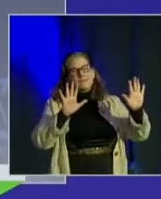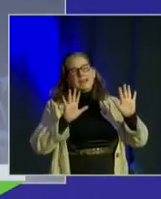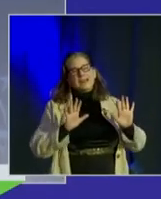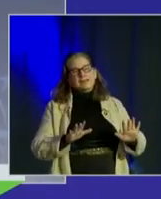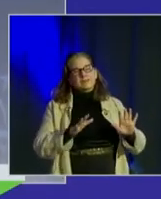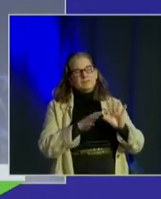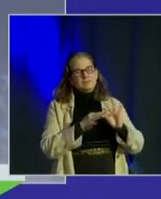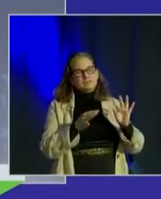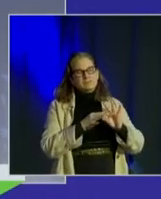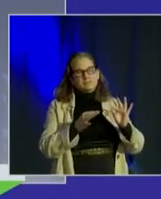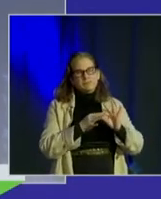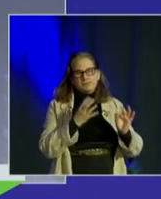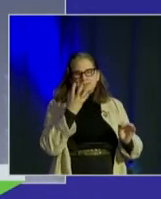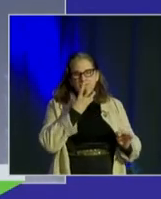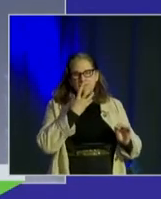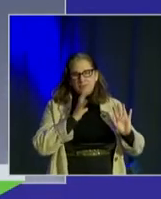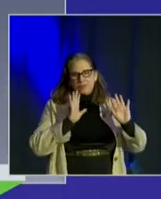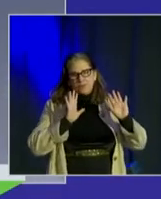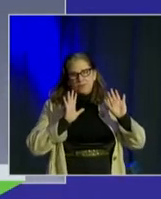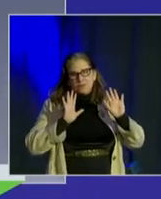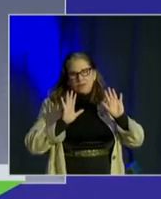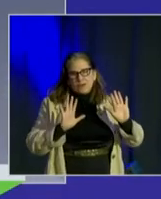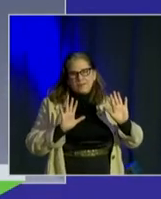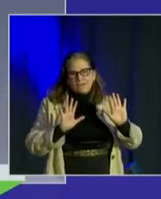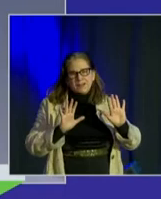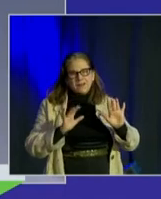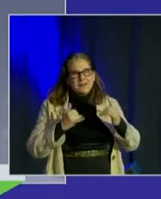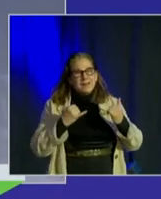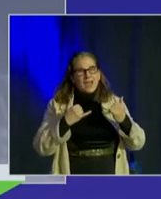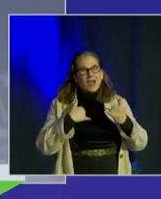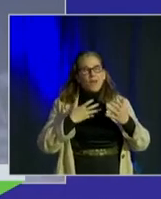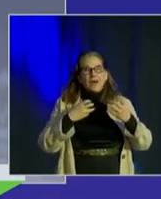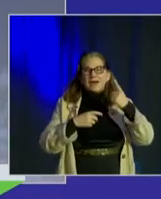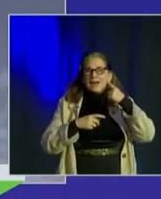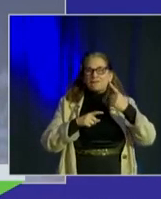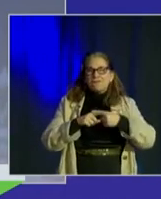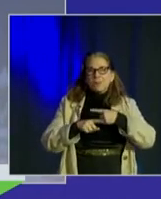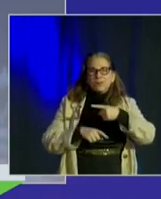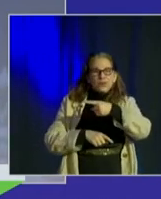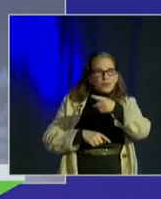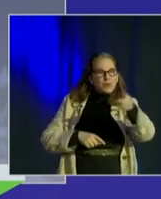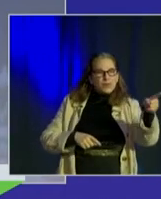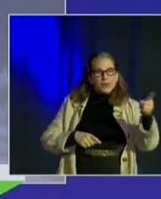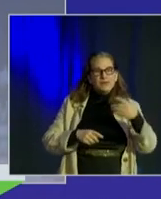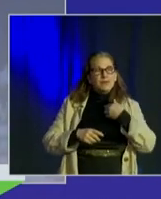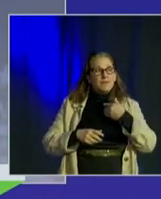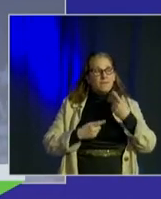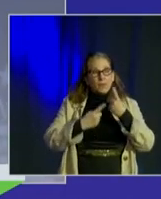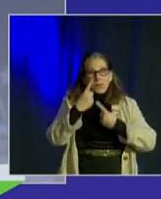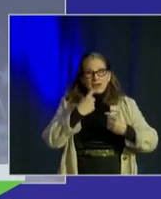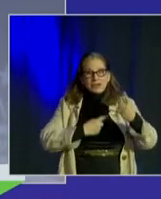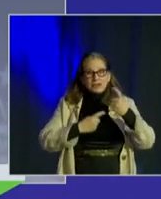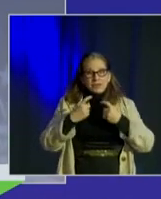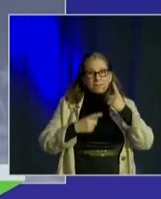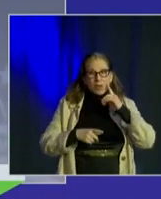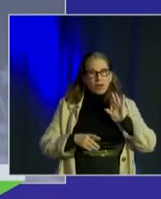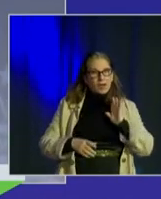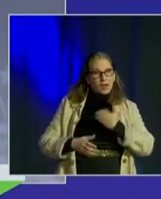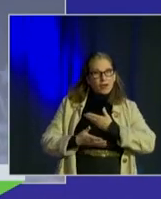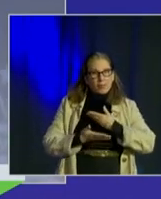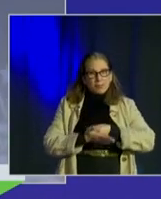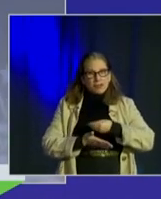directly of your budget priorities, your budget questions for Mayor Bowser and the administration. I also want to remind you that you can go now live